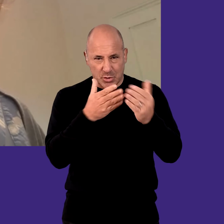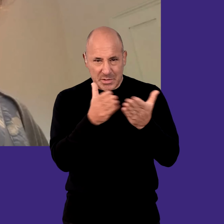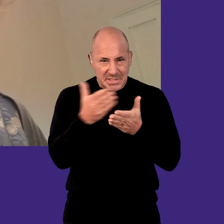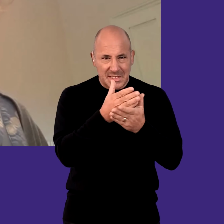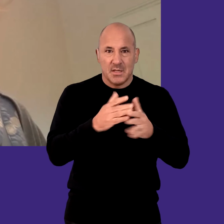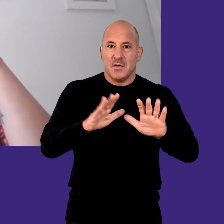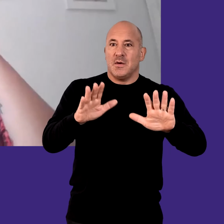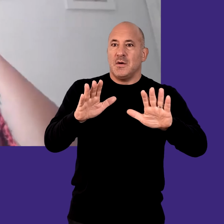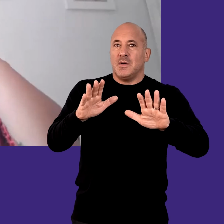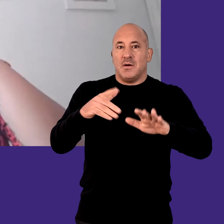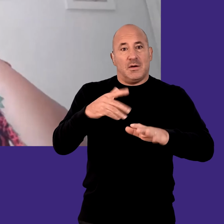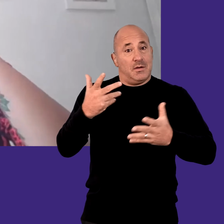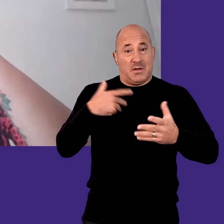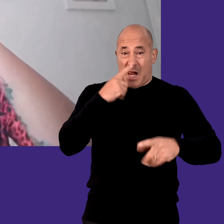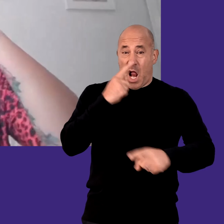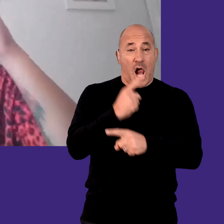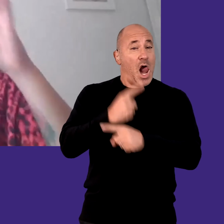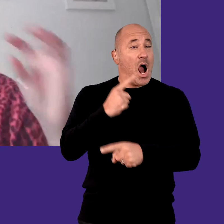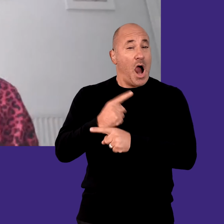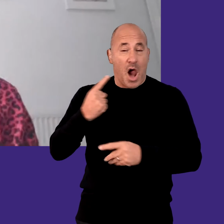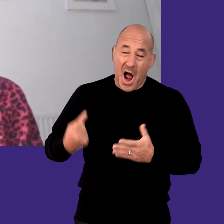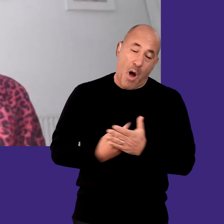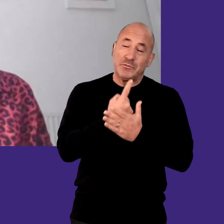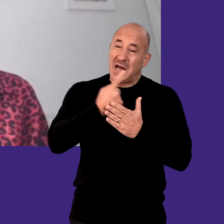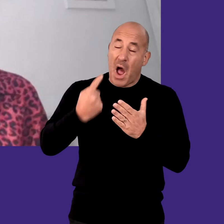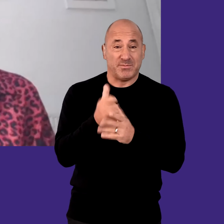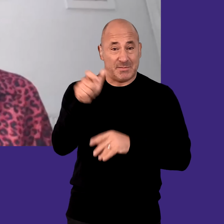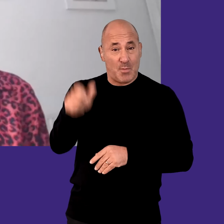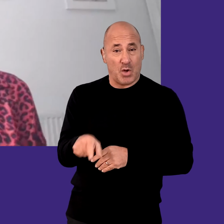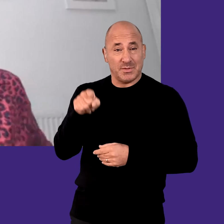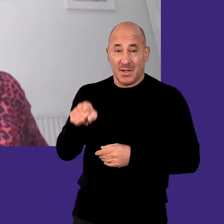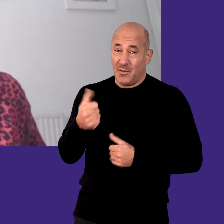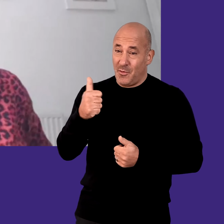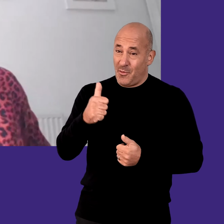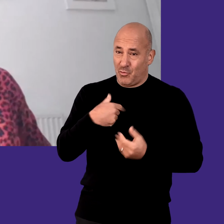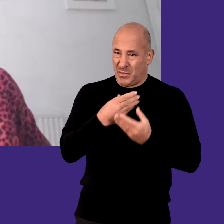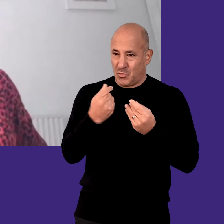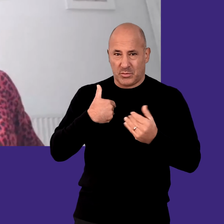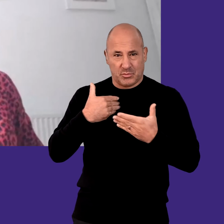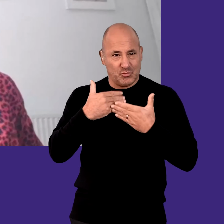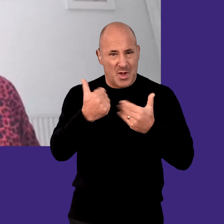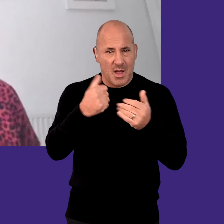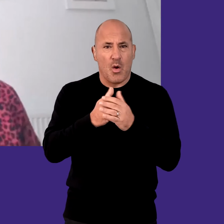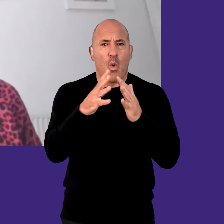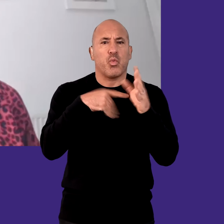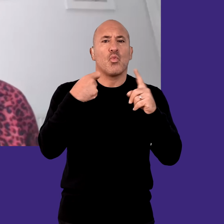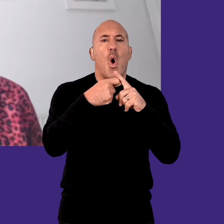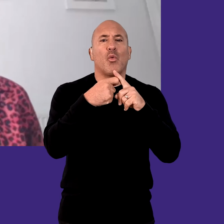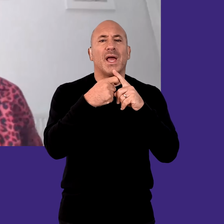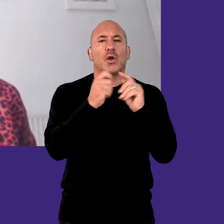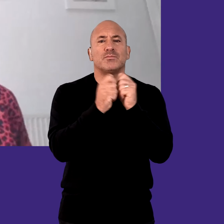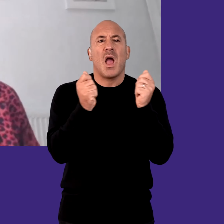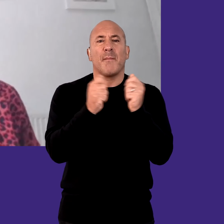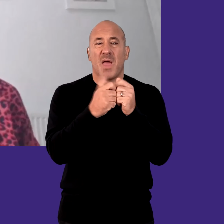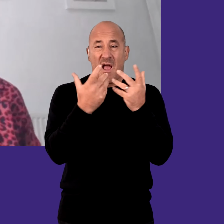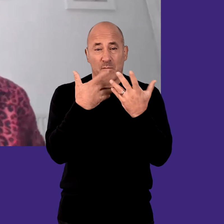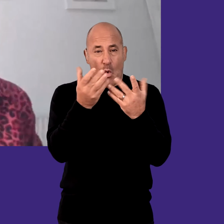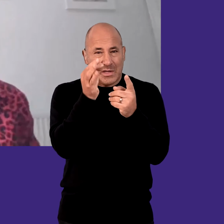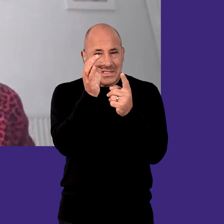created? That is, I could talk for hours about this residency, and I'm happy to share some resources and also the